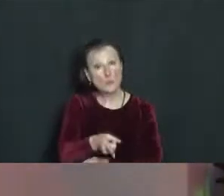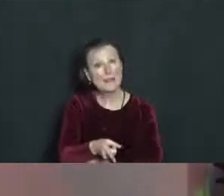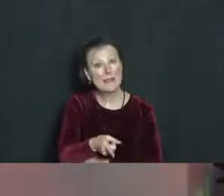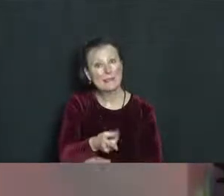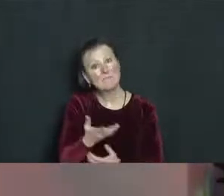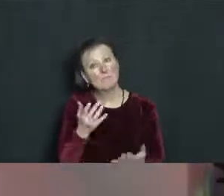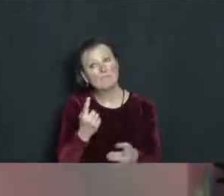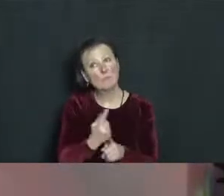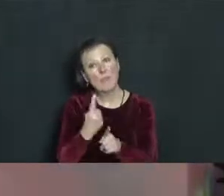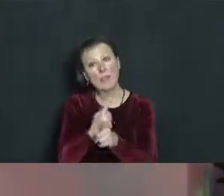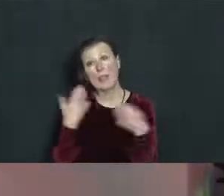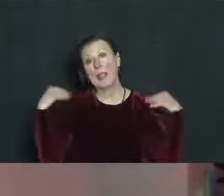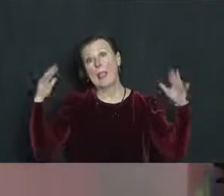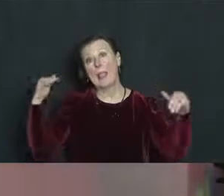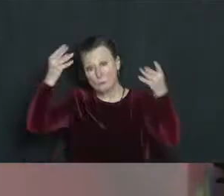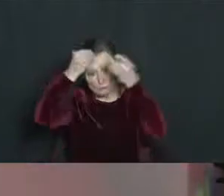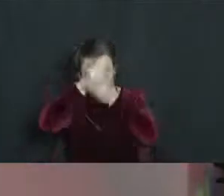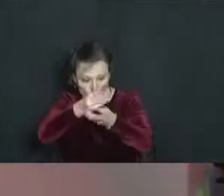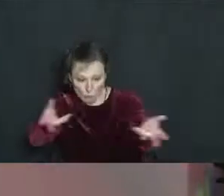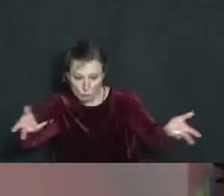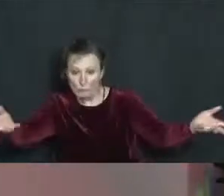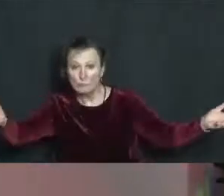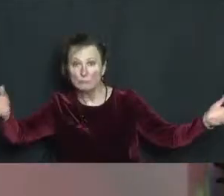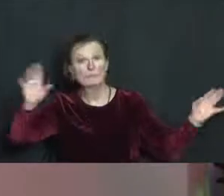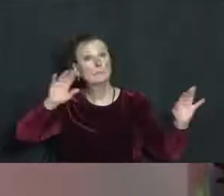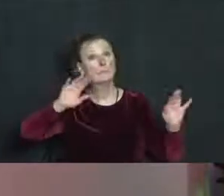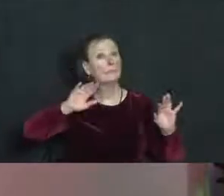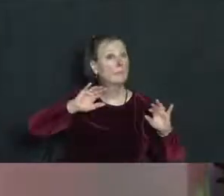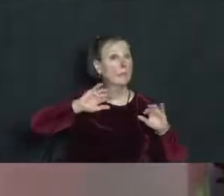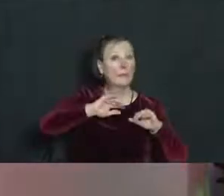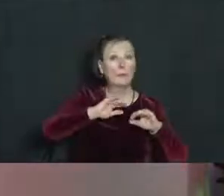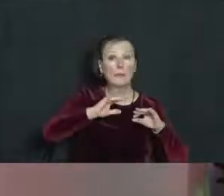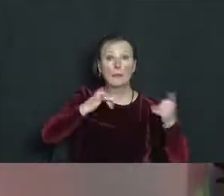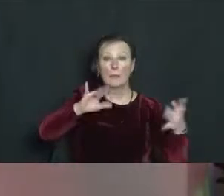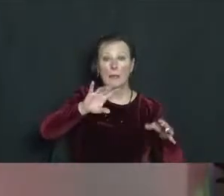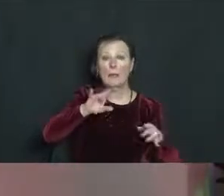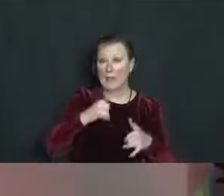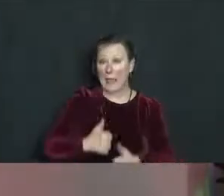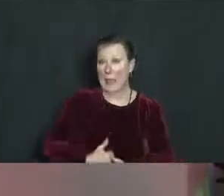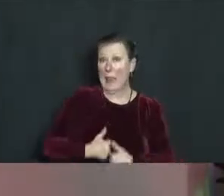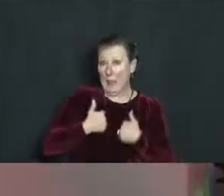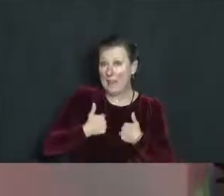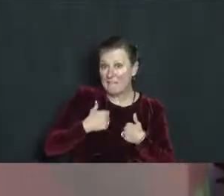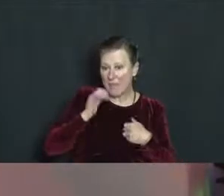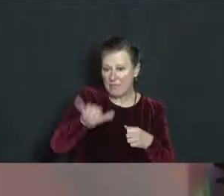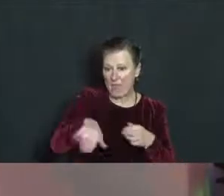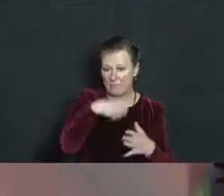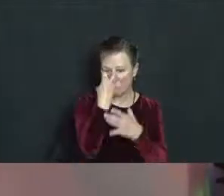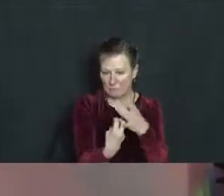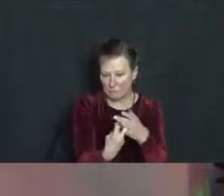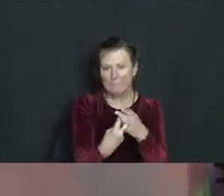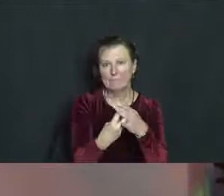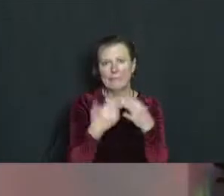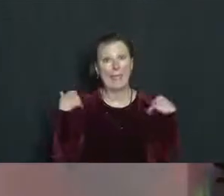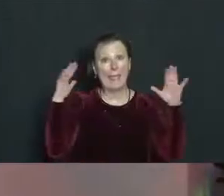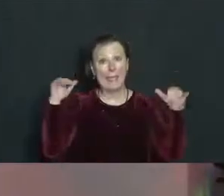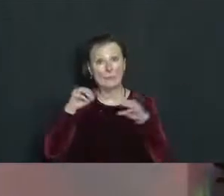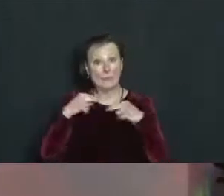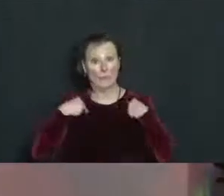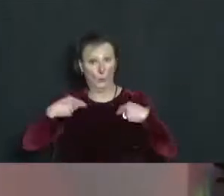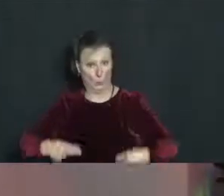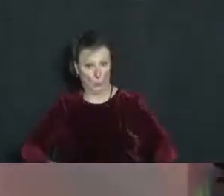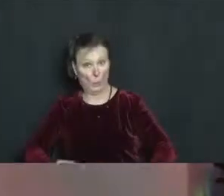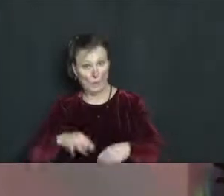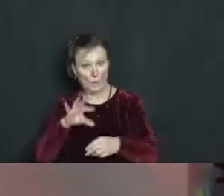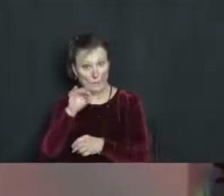Usually the angels deliver the message by embodying it, because being an angel in human form involves